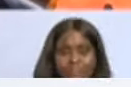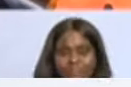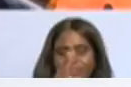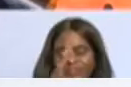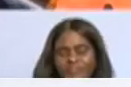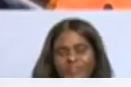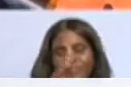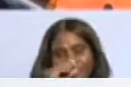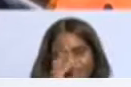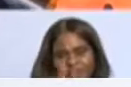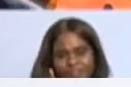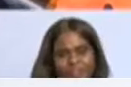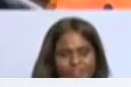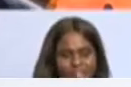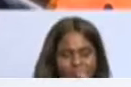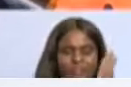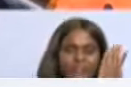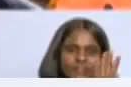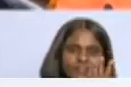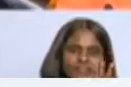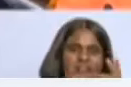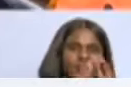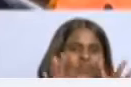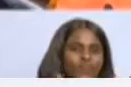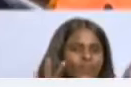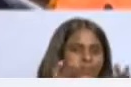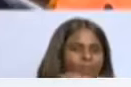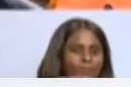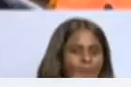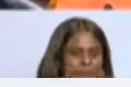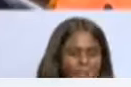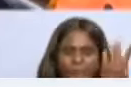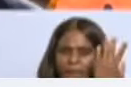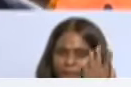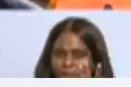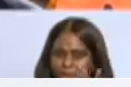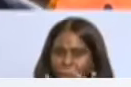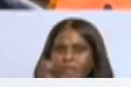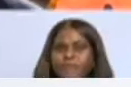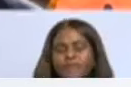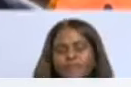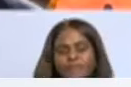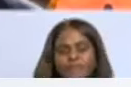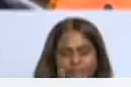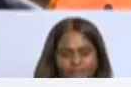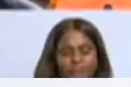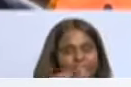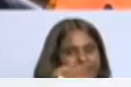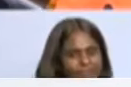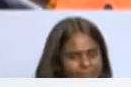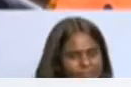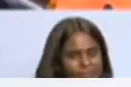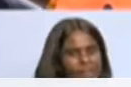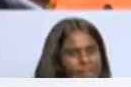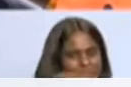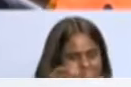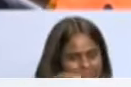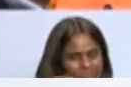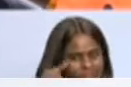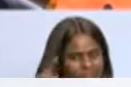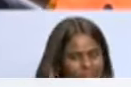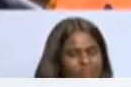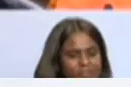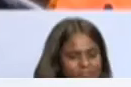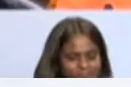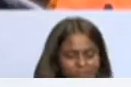Speaker, skills development is key to enhancing entrepreneurship and employability, especially for our youth. We've already